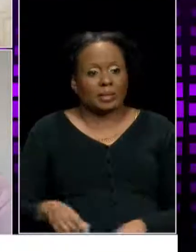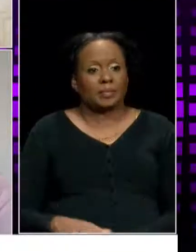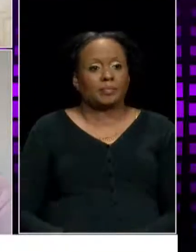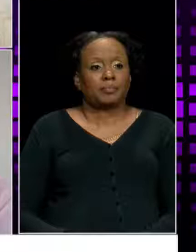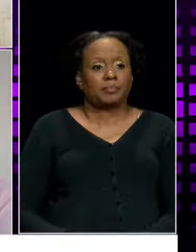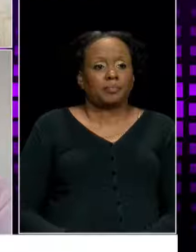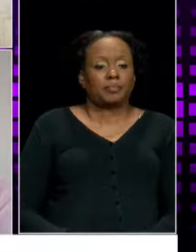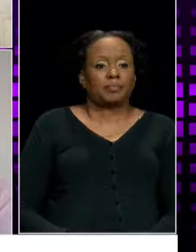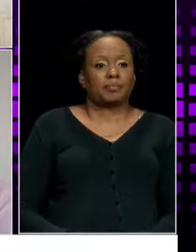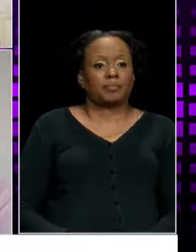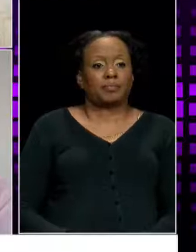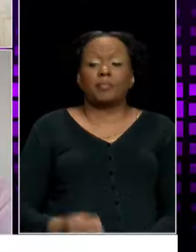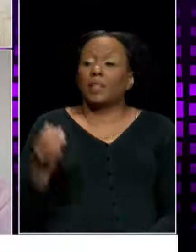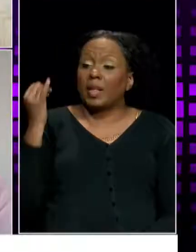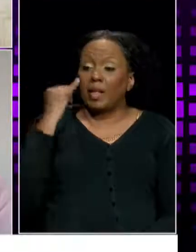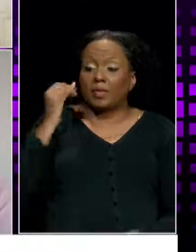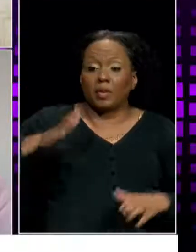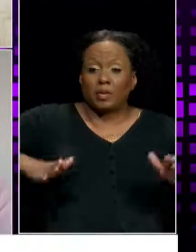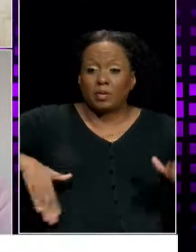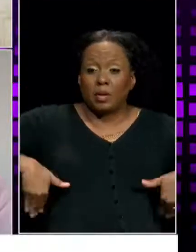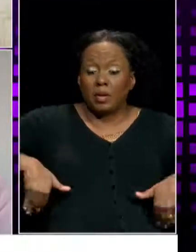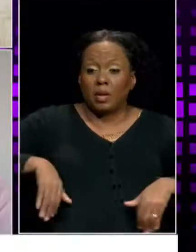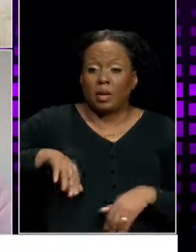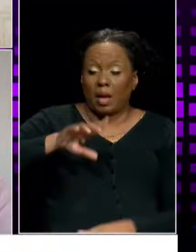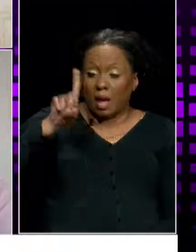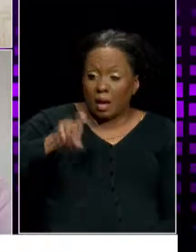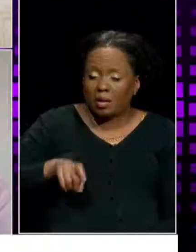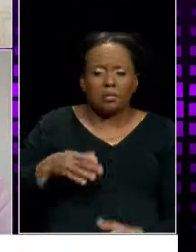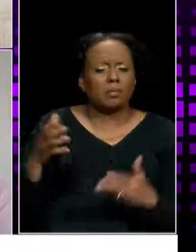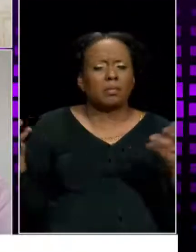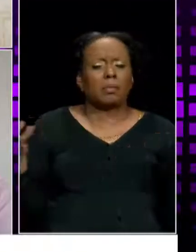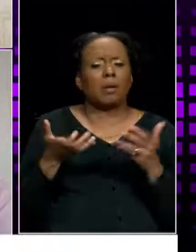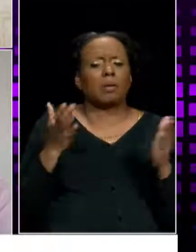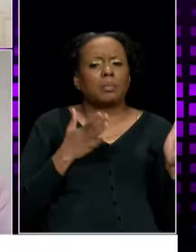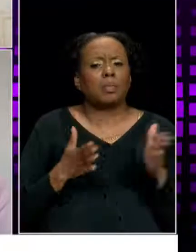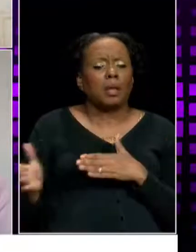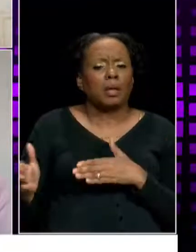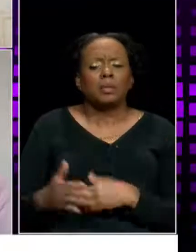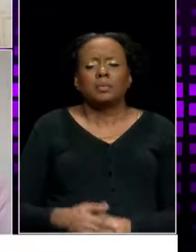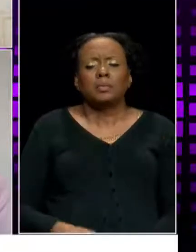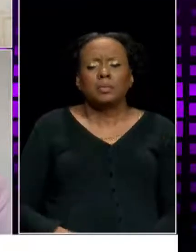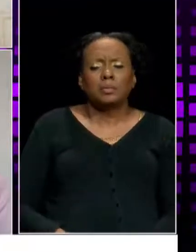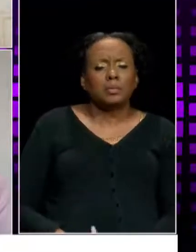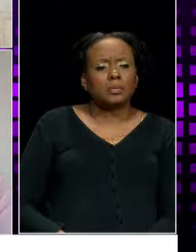haven't gone that far as yet, do you have any plans to step into that area?